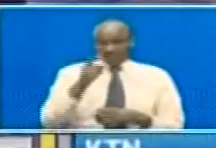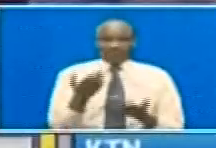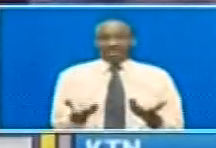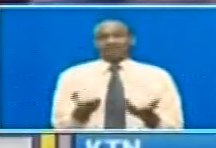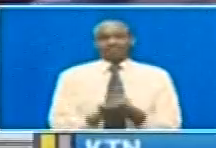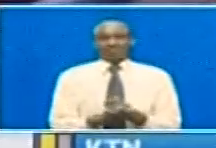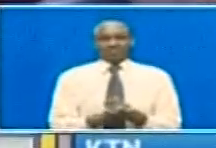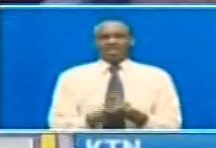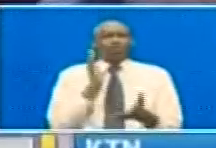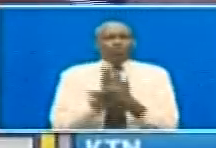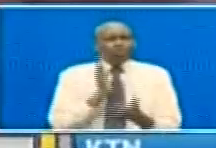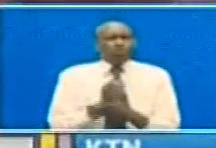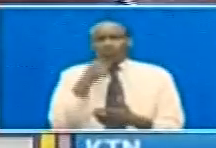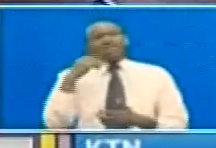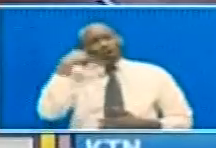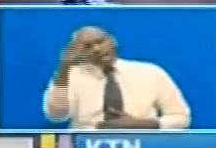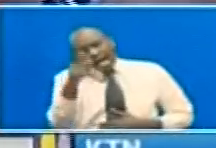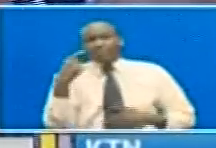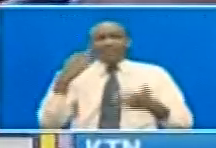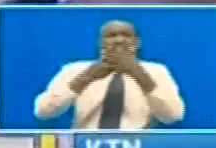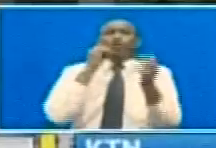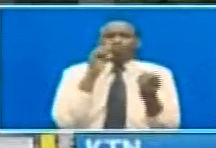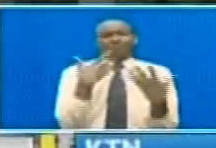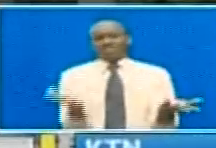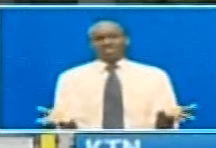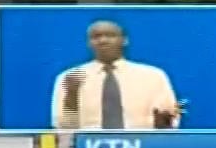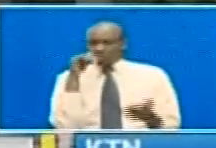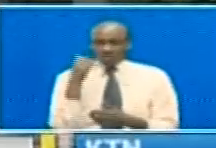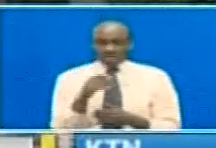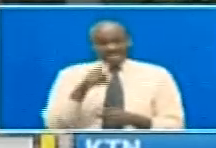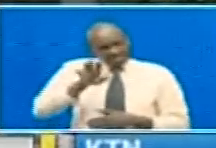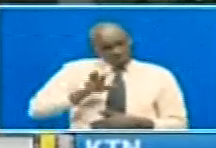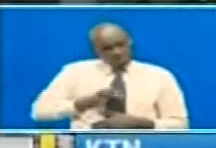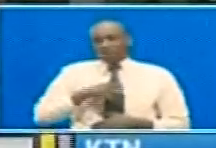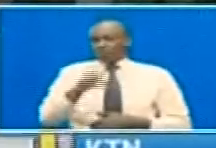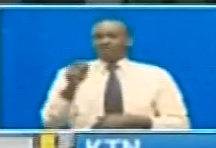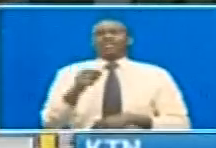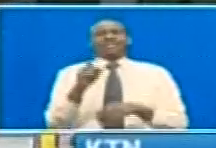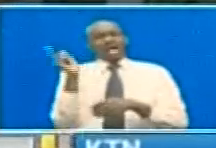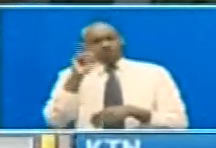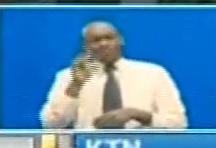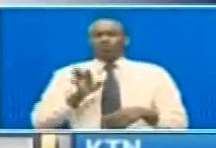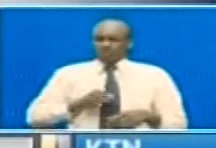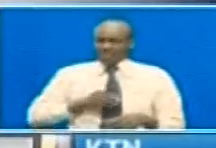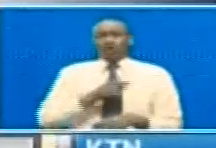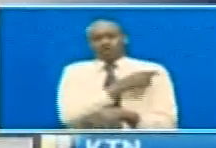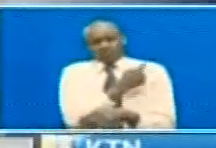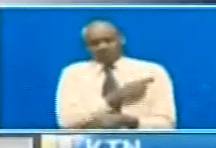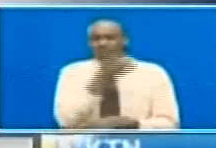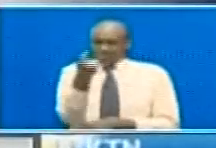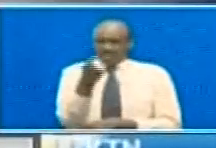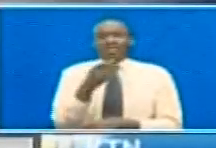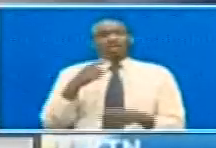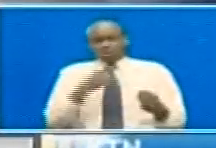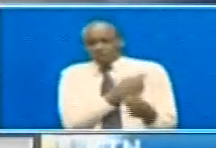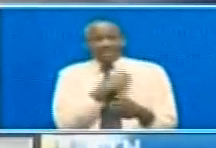ways. Yeah, to know whether she actually is to home. She didn't pick. The woman was admitted to the Nairobi Women's Hospital in Hurlingham with a